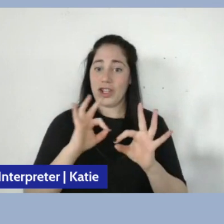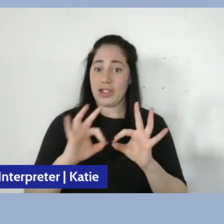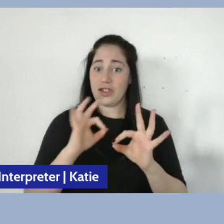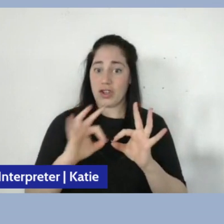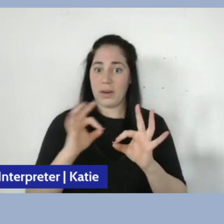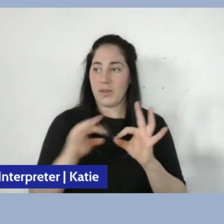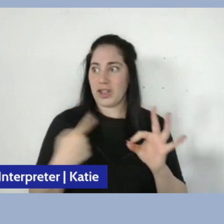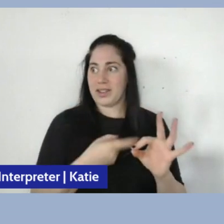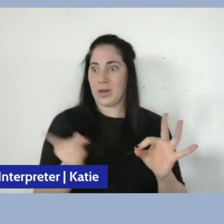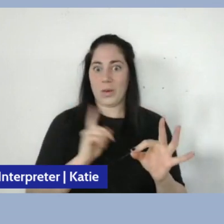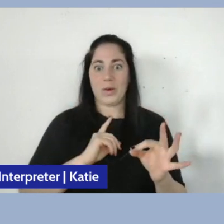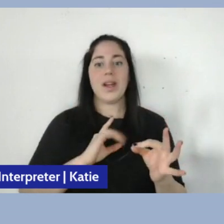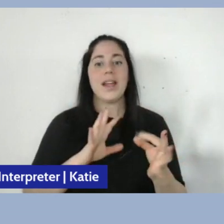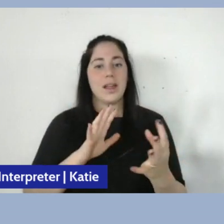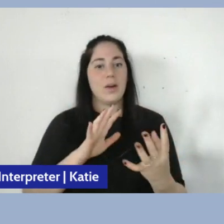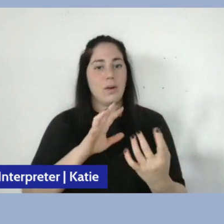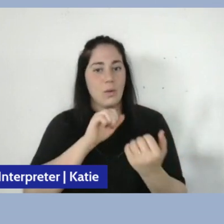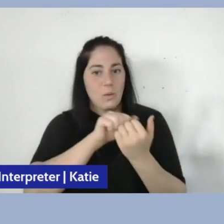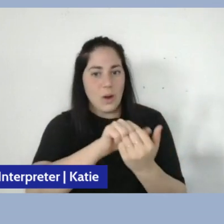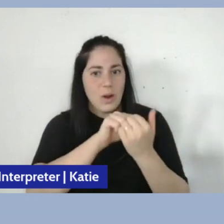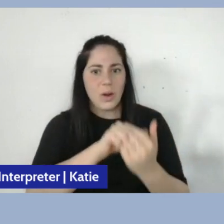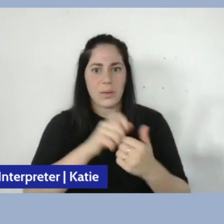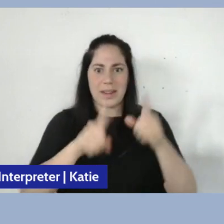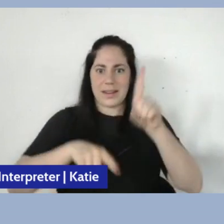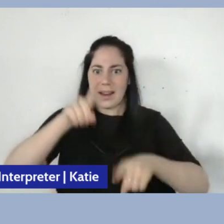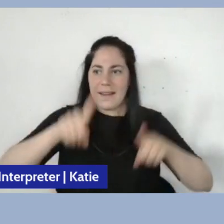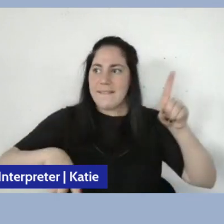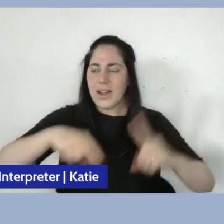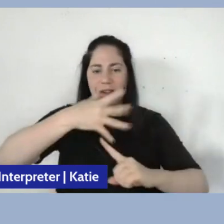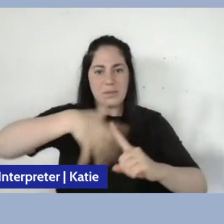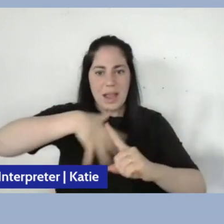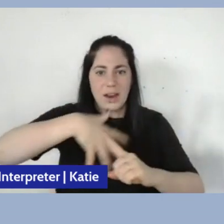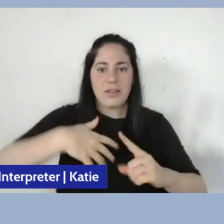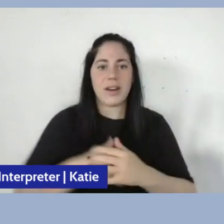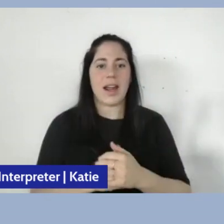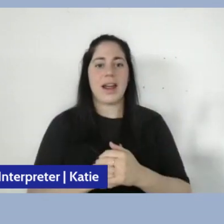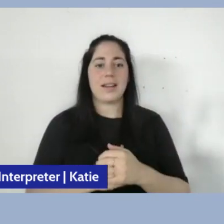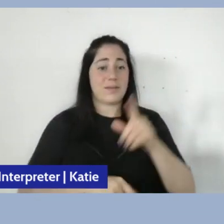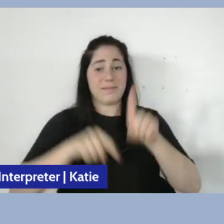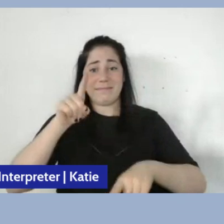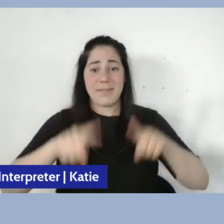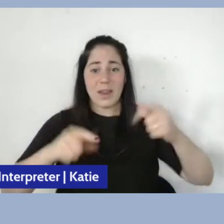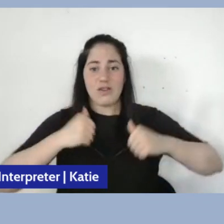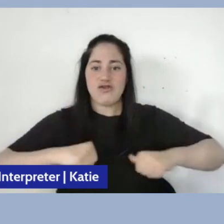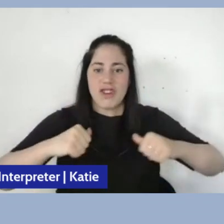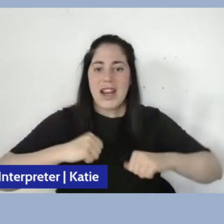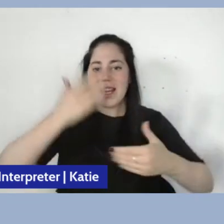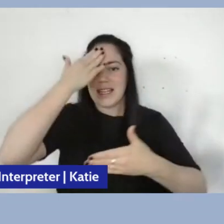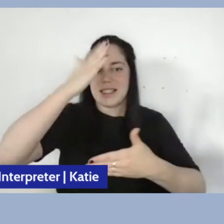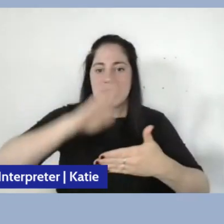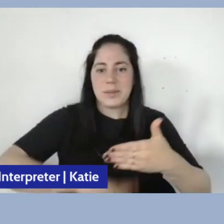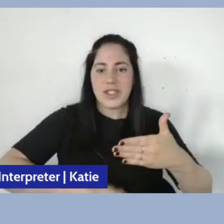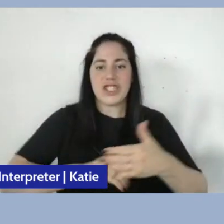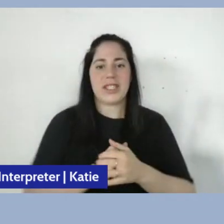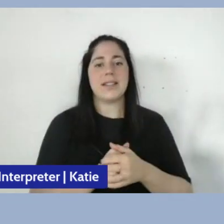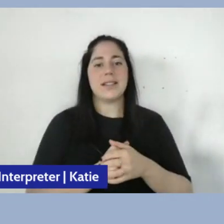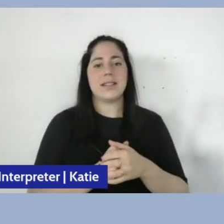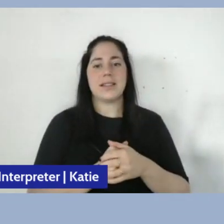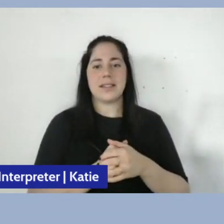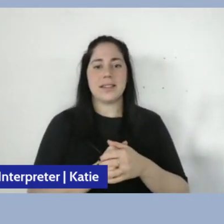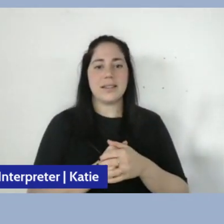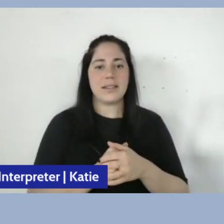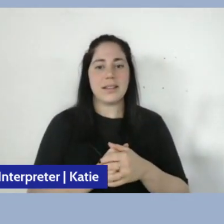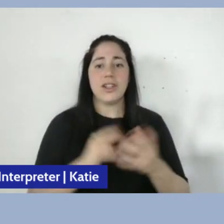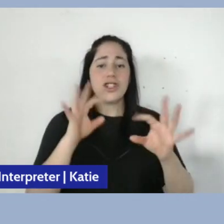they have very diverse backgrounds with varying levels of training and experience. And this, of course, can lead to inconsistencies